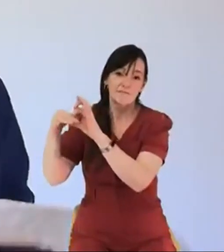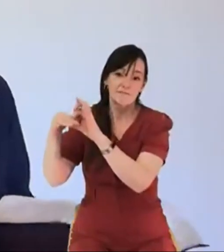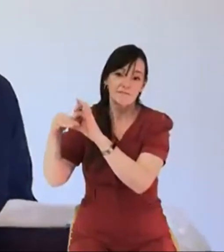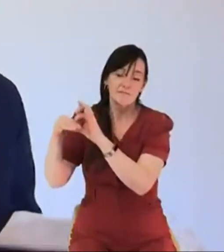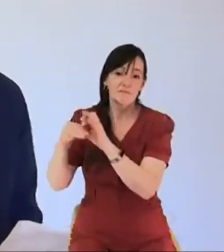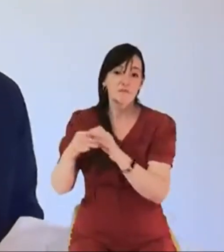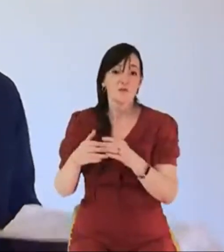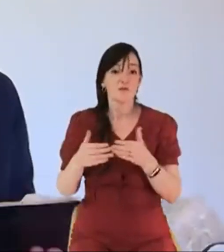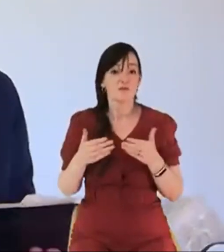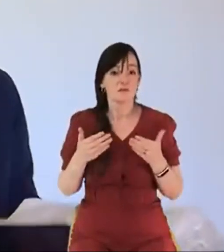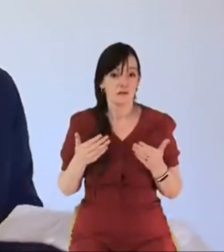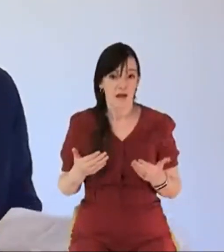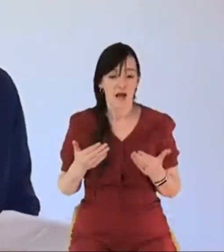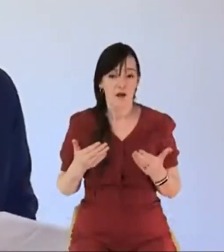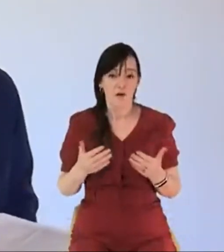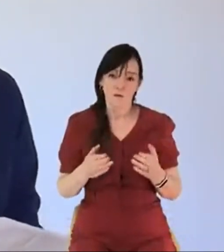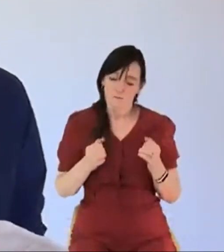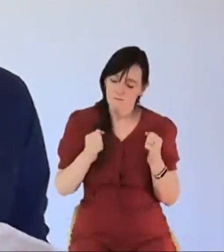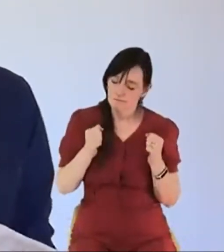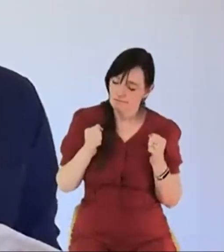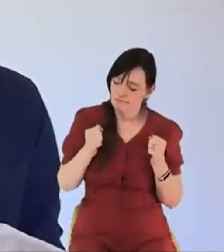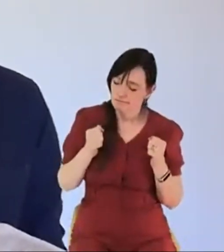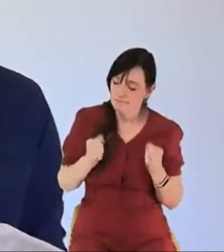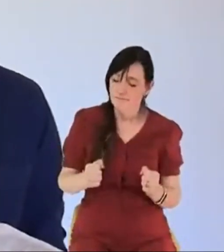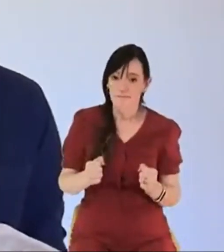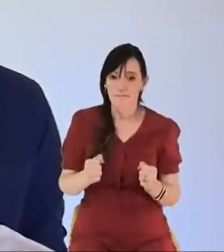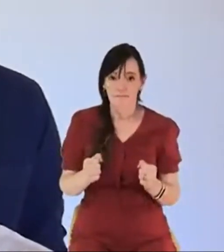stand firm